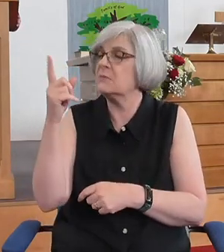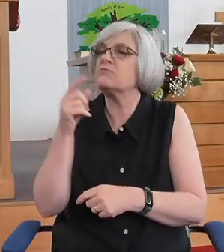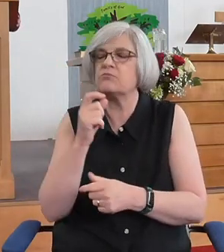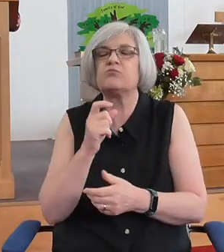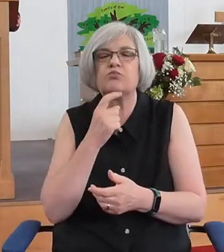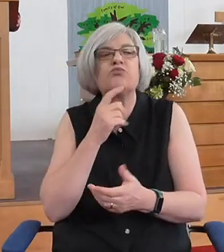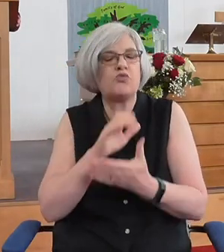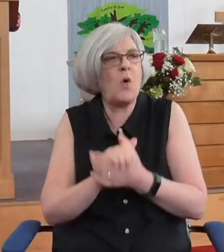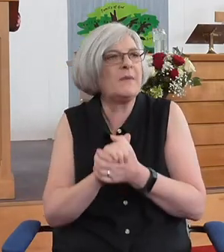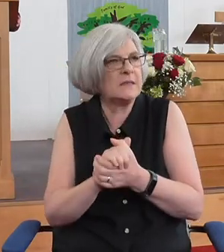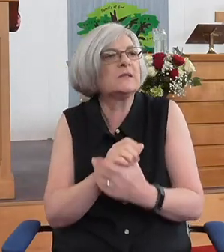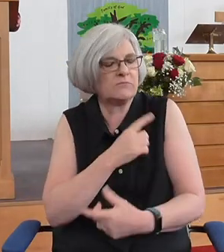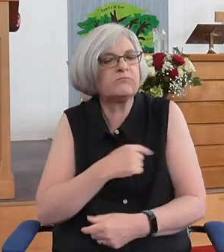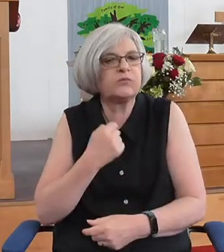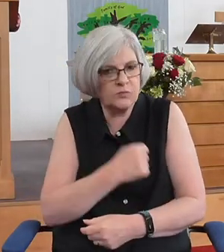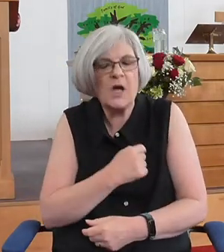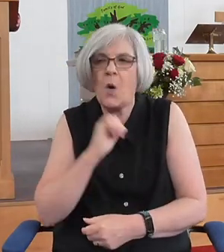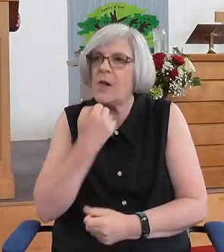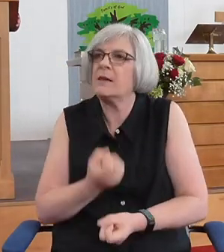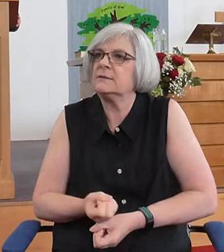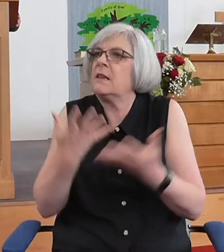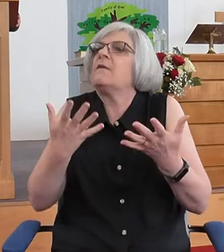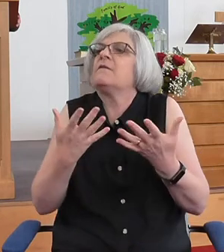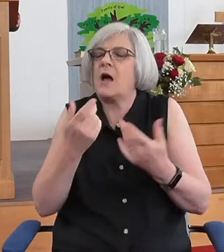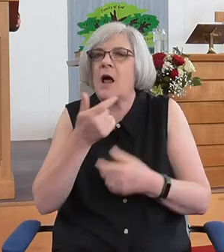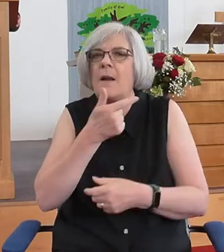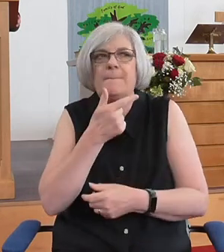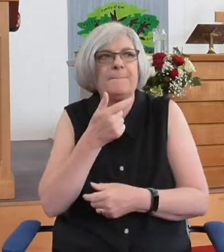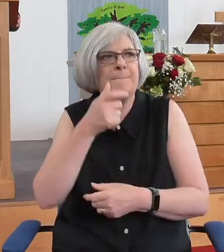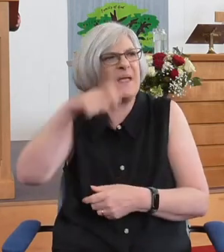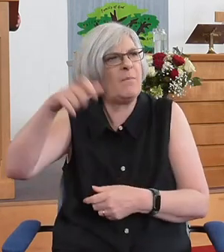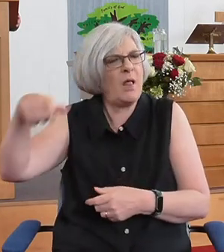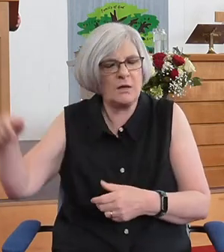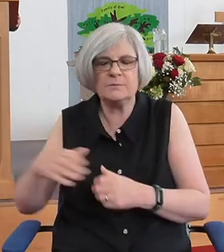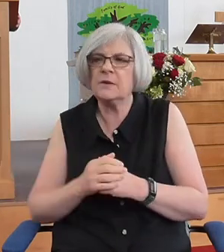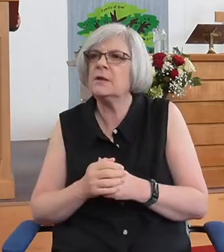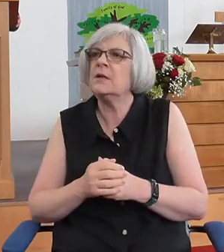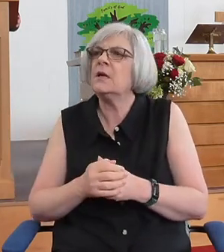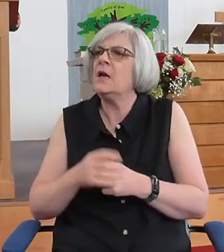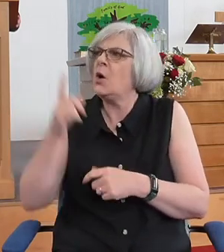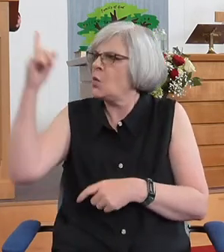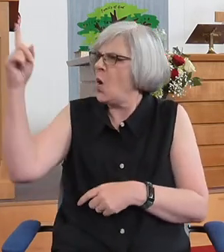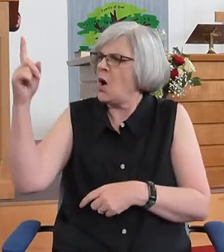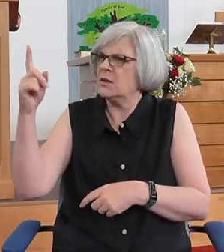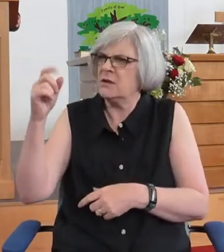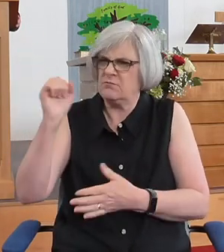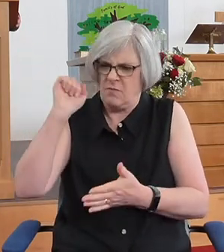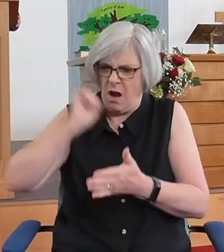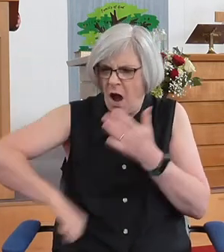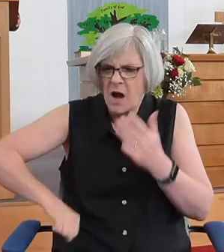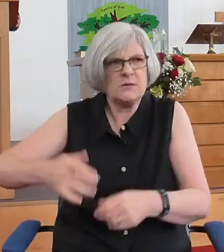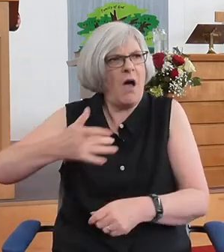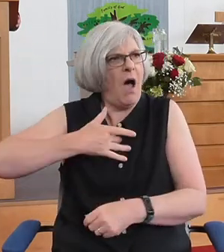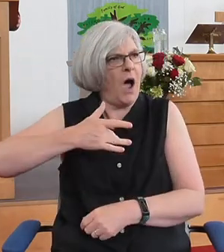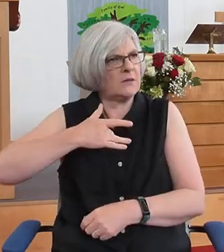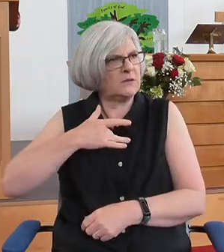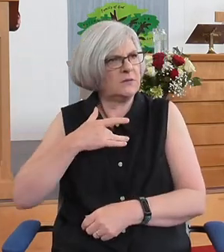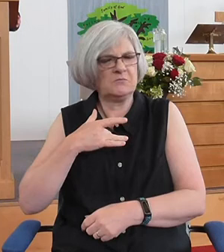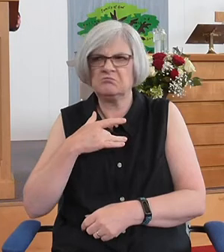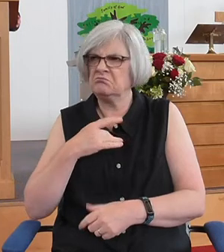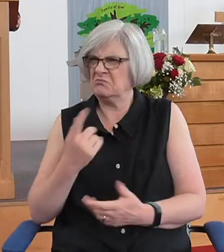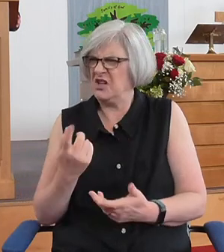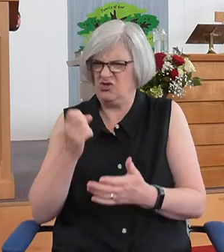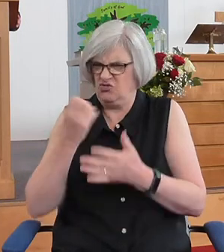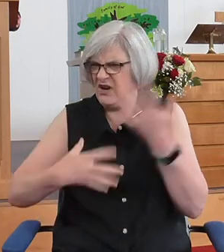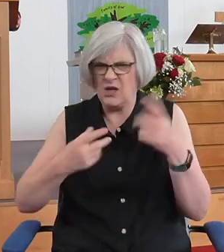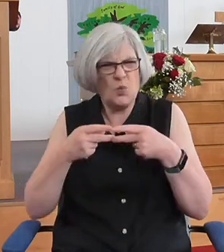God hardened Pharaoh's heart. It's a bit of an odd expression. Sounds like it wouldn't do much good for pumping the blood round his